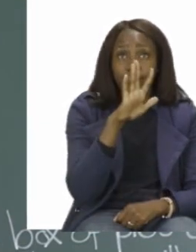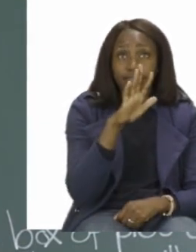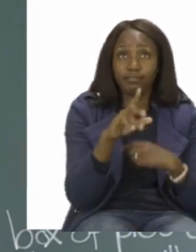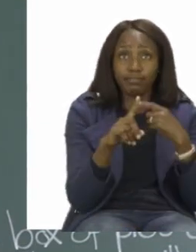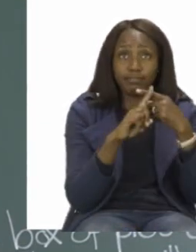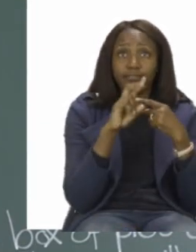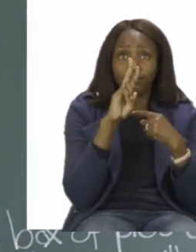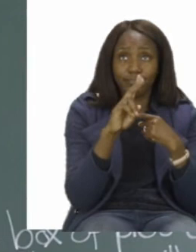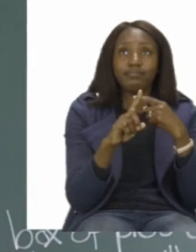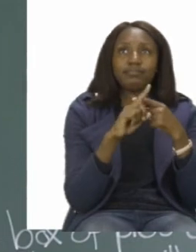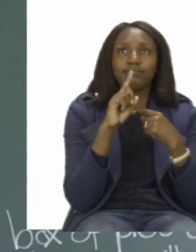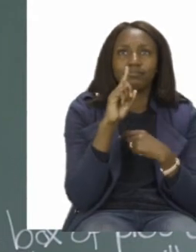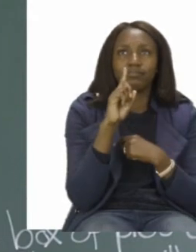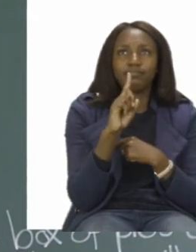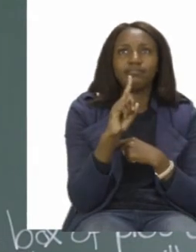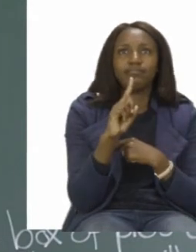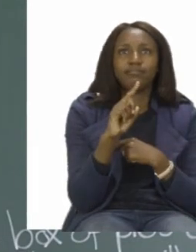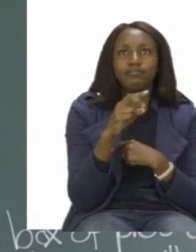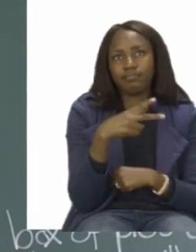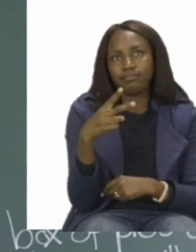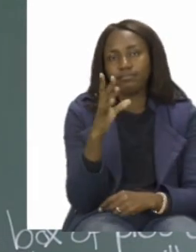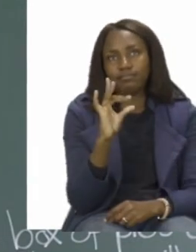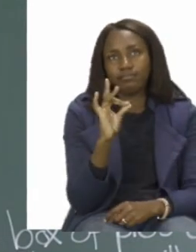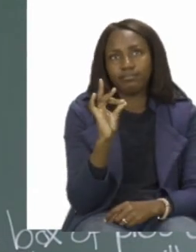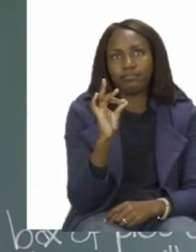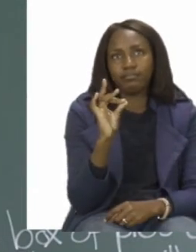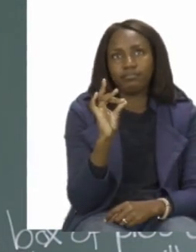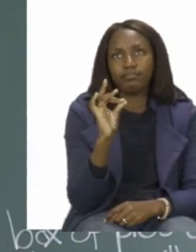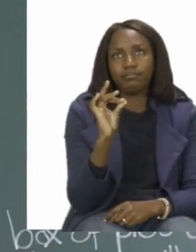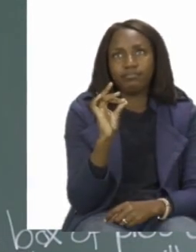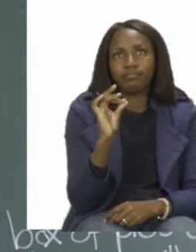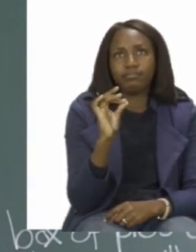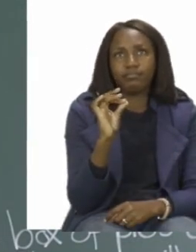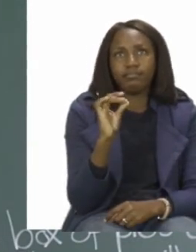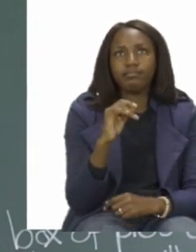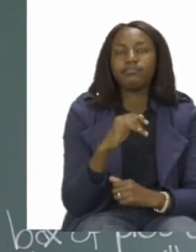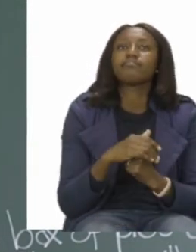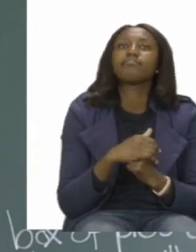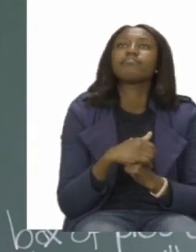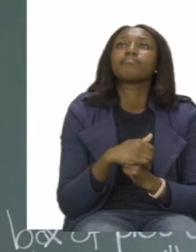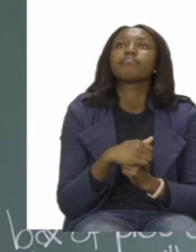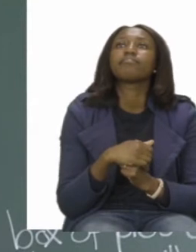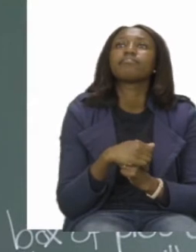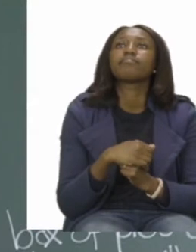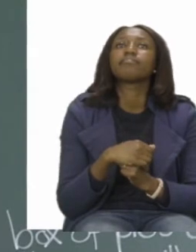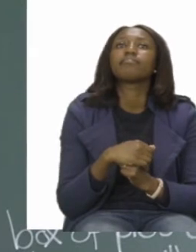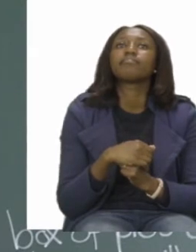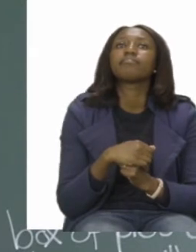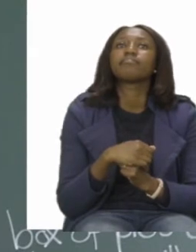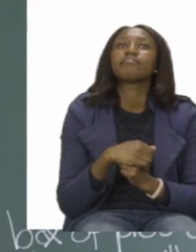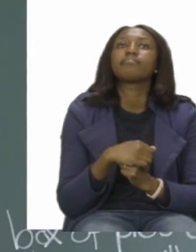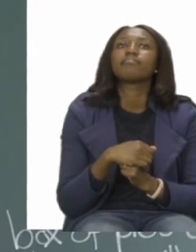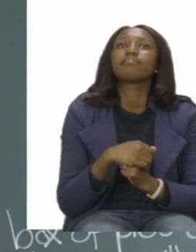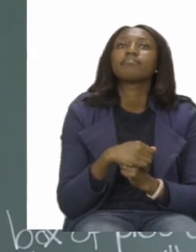plus 2 is 7, and 7 plus 1 gives you 8.